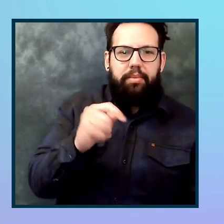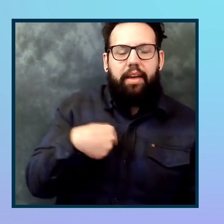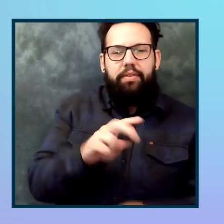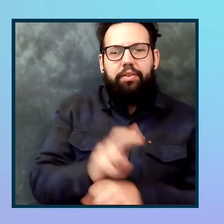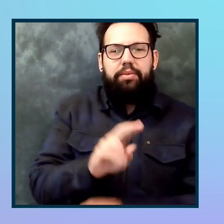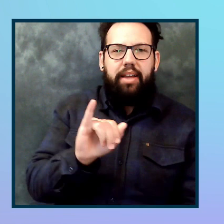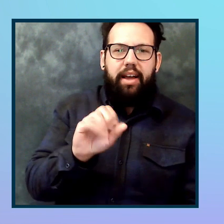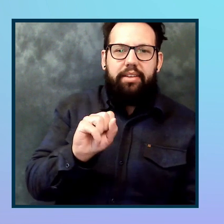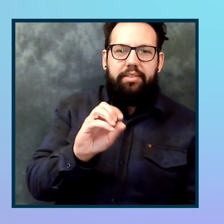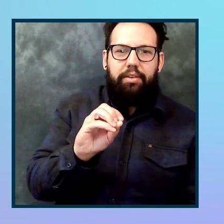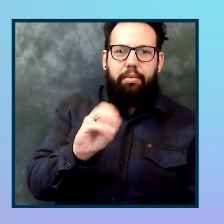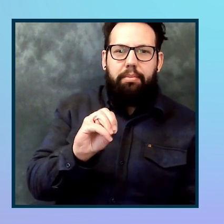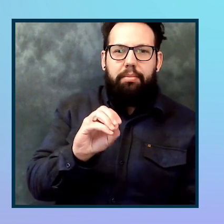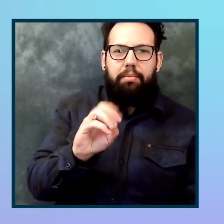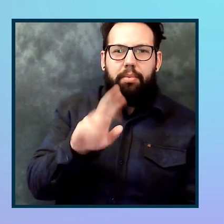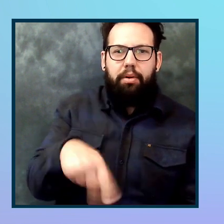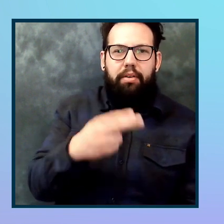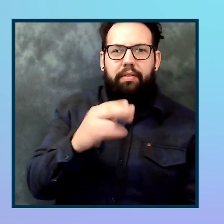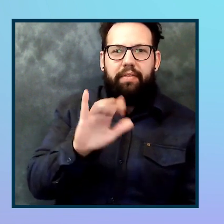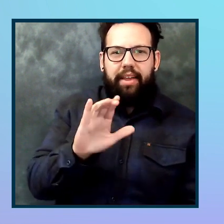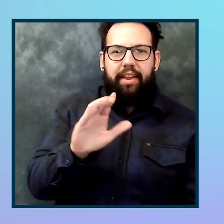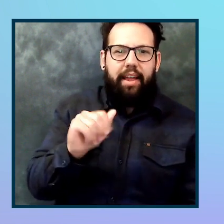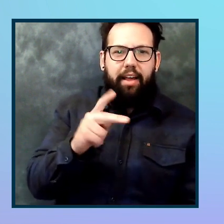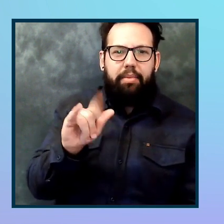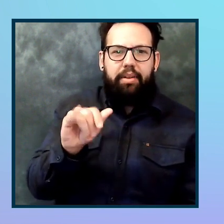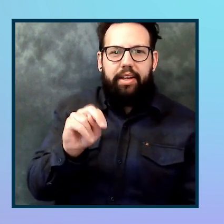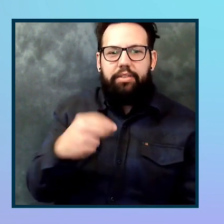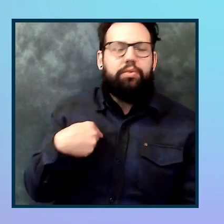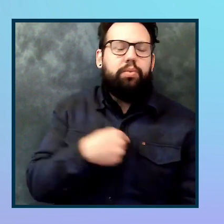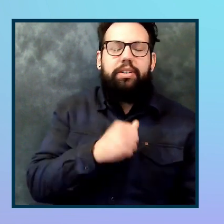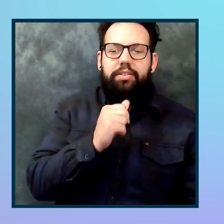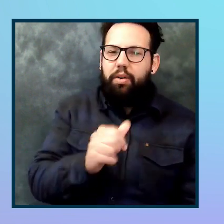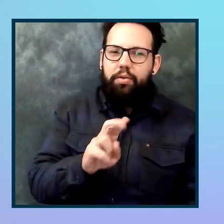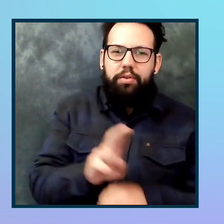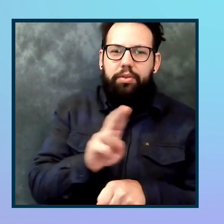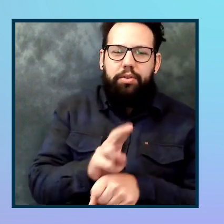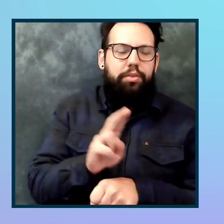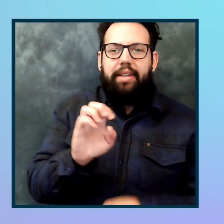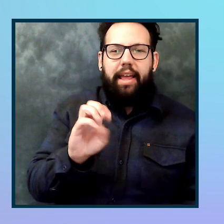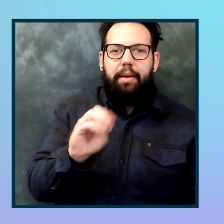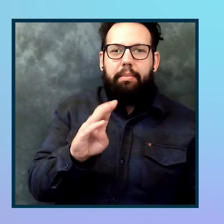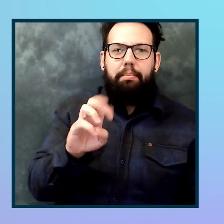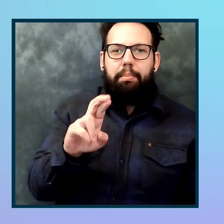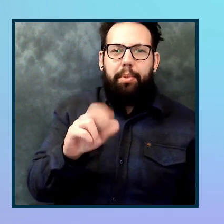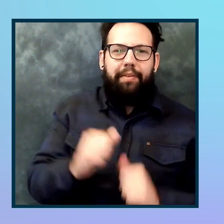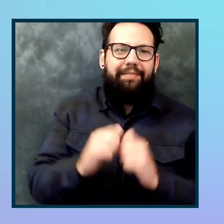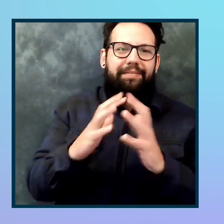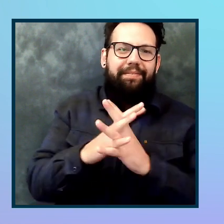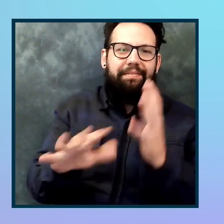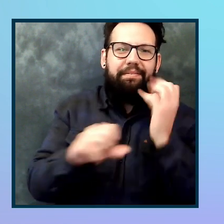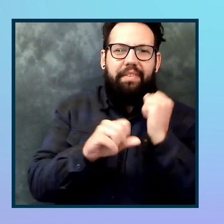but we don't use Ember Fastboot at all, which would basically serve the application without JavaScript. So at this point,